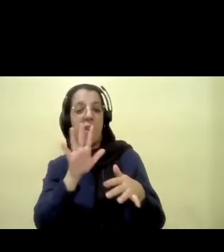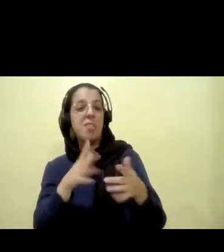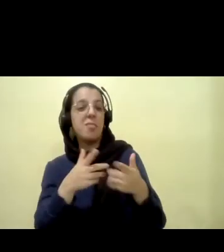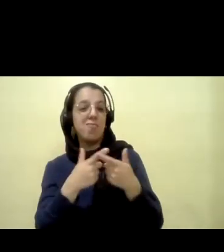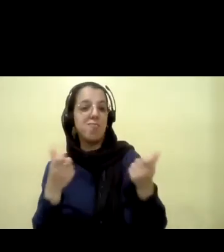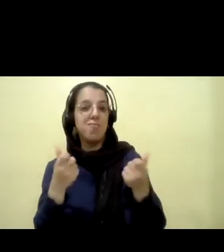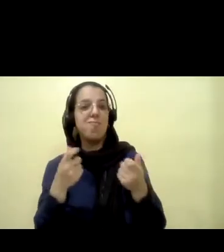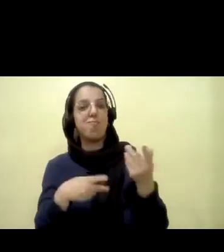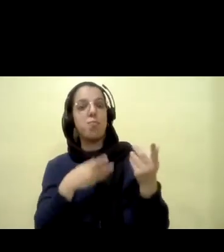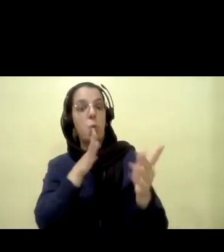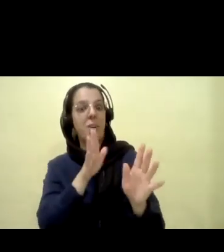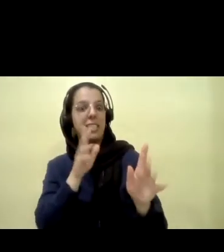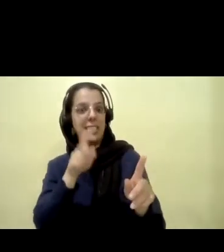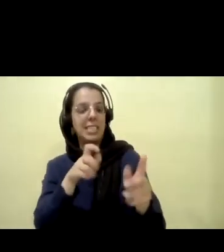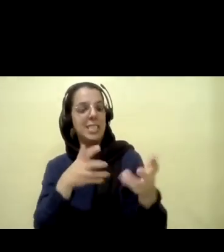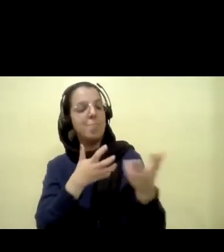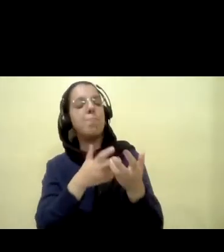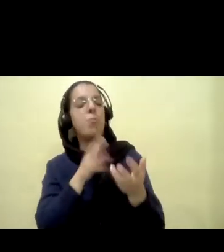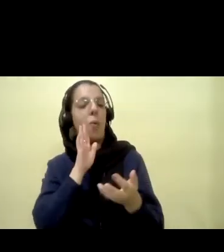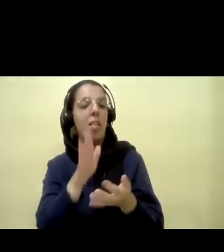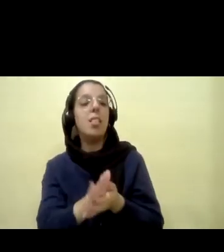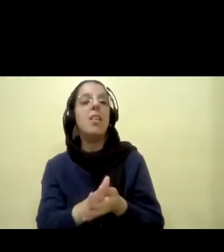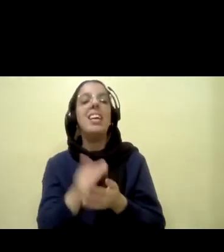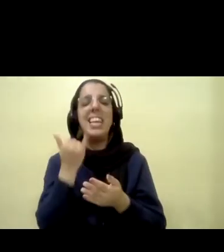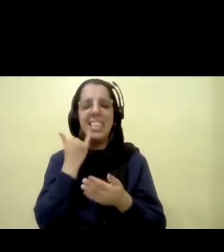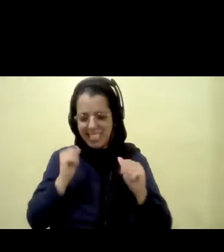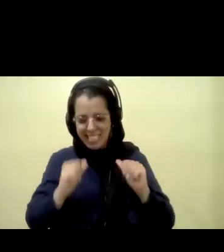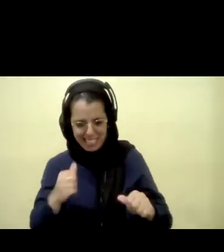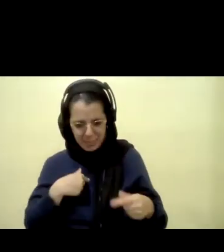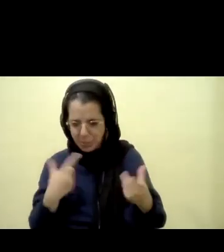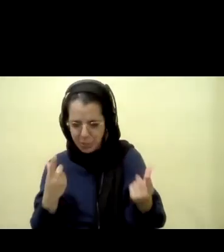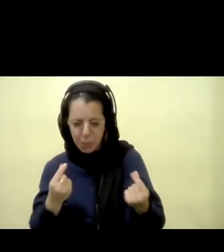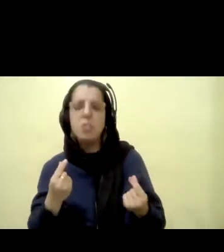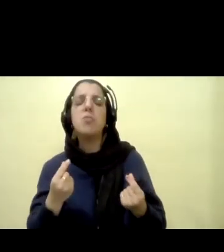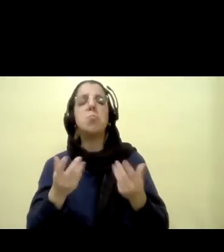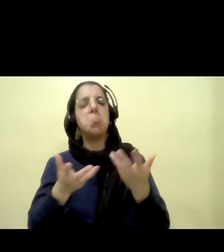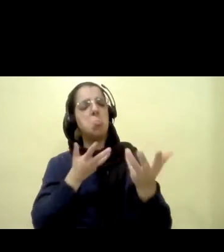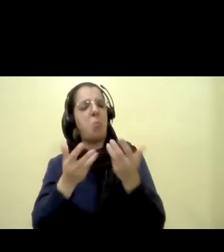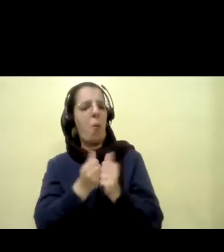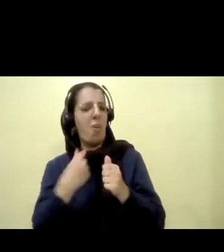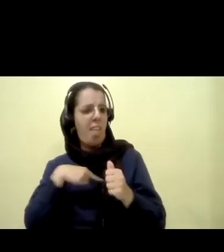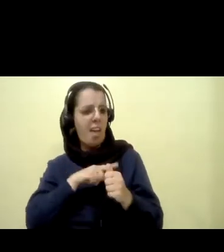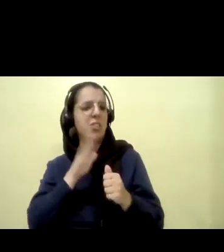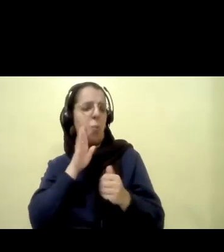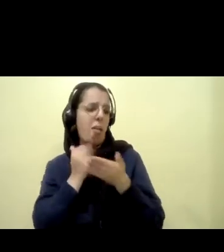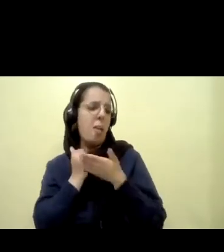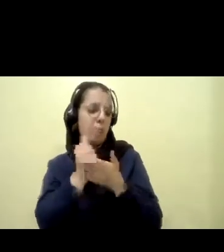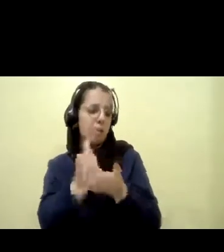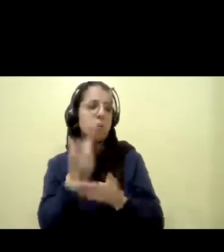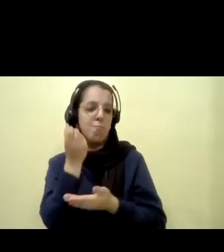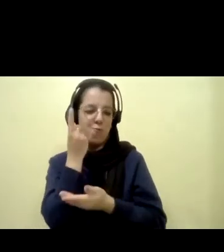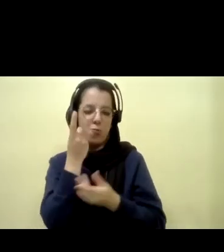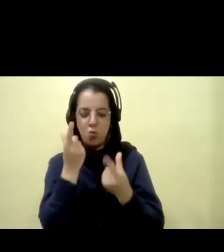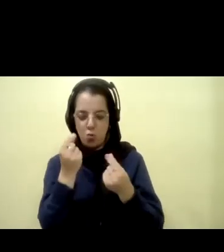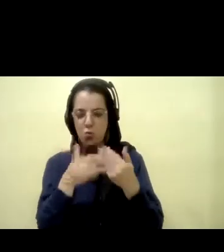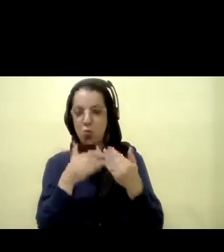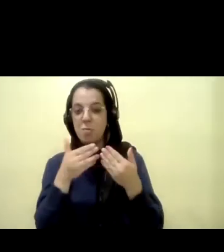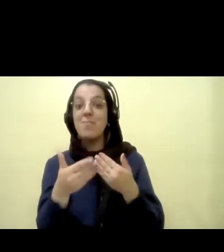not sure, talk to us about it and we can sort of help you think through it a little bit. Great question, thank you.